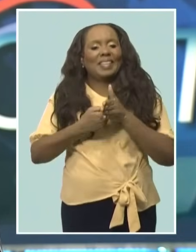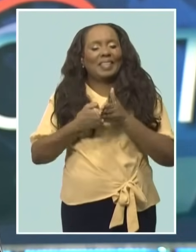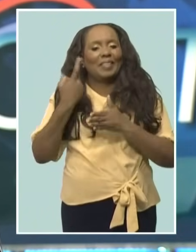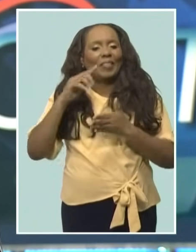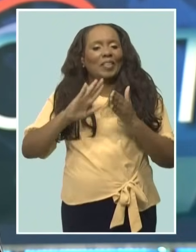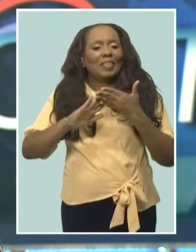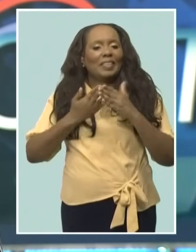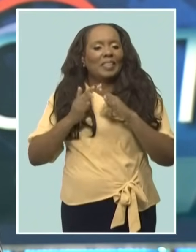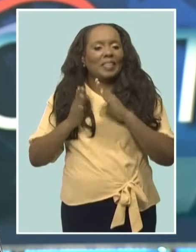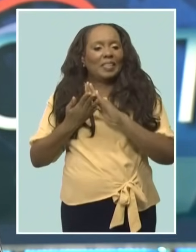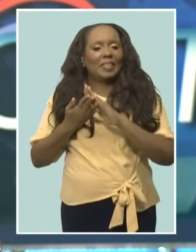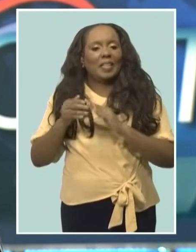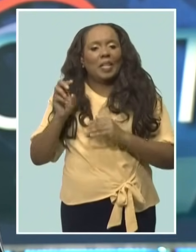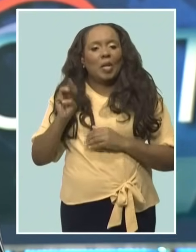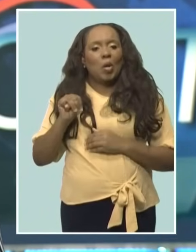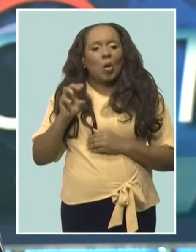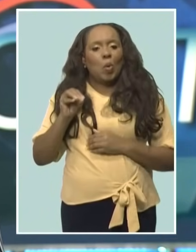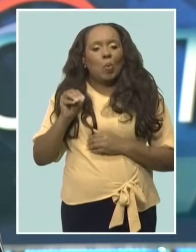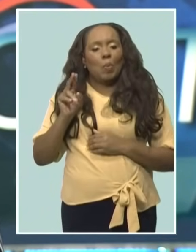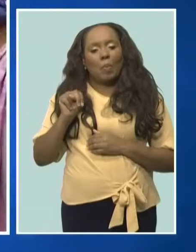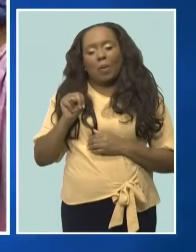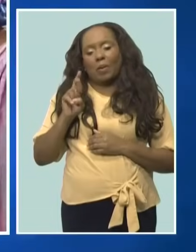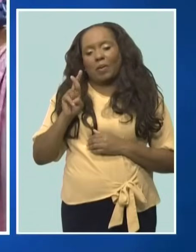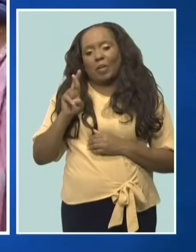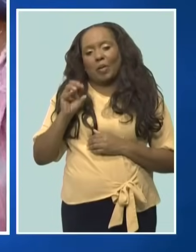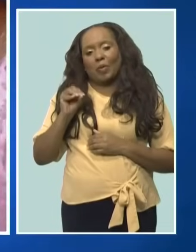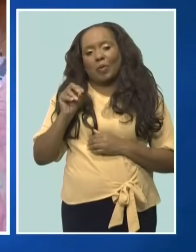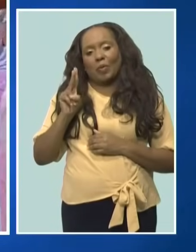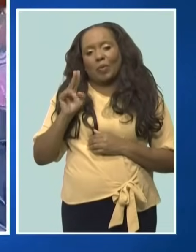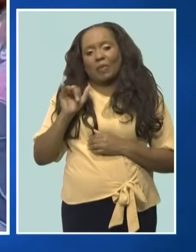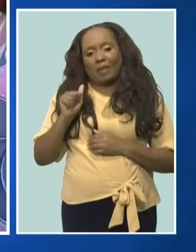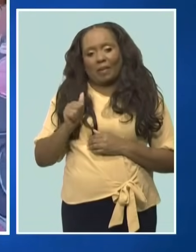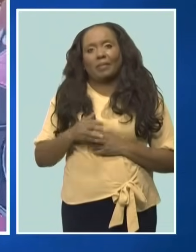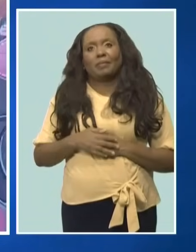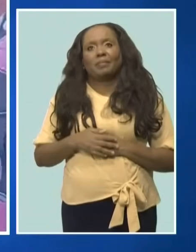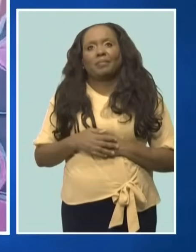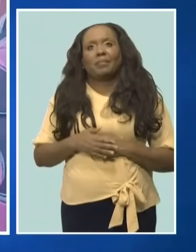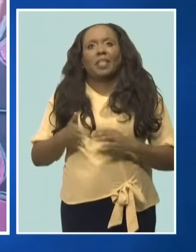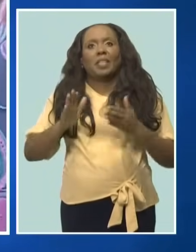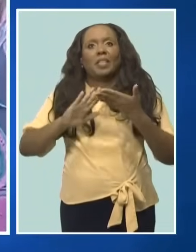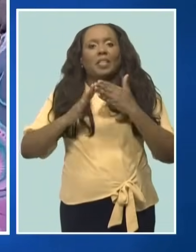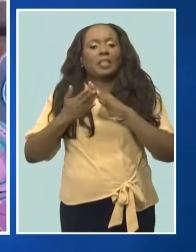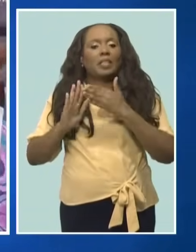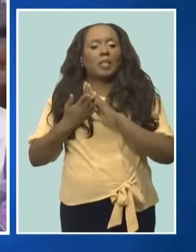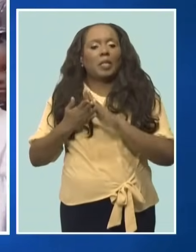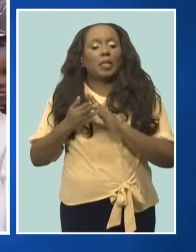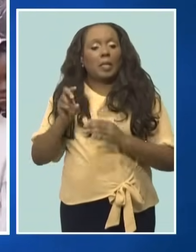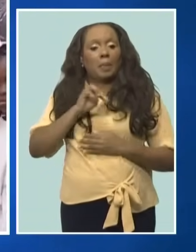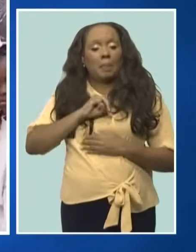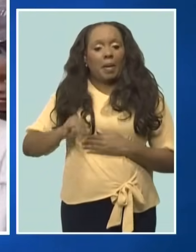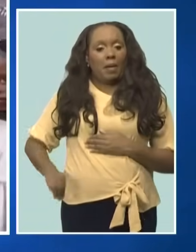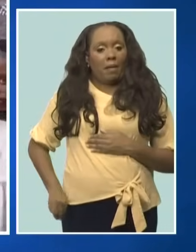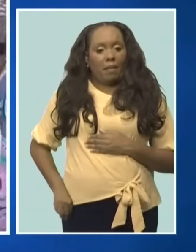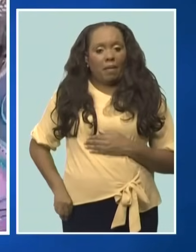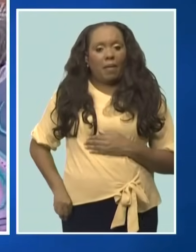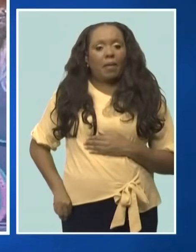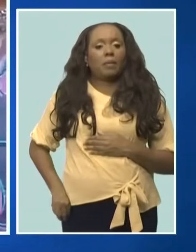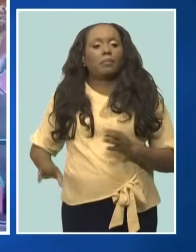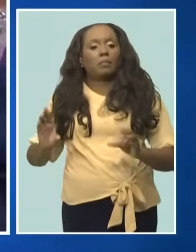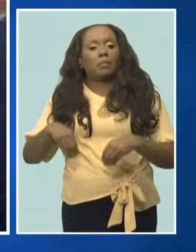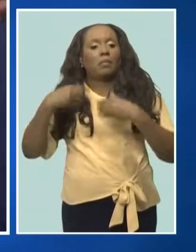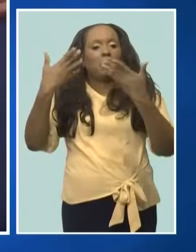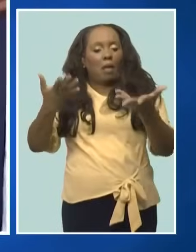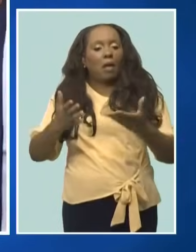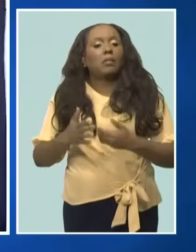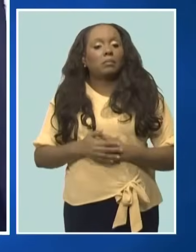official visit to Liberia. It was presented by City Mayor John Charak Saiafa at the Monrovia City